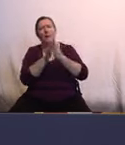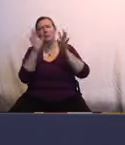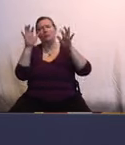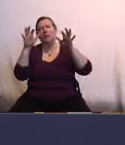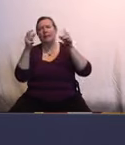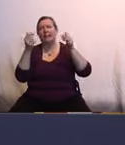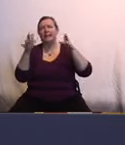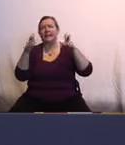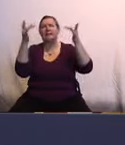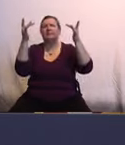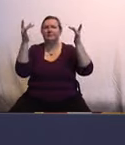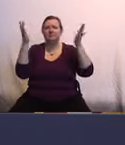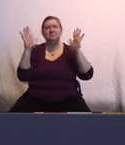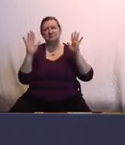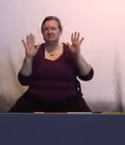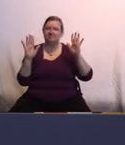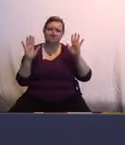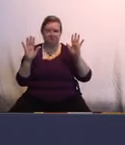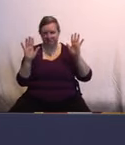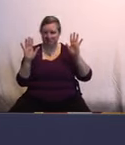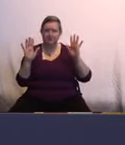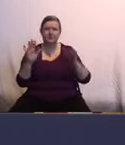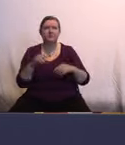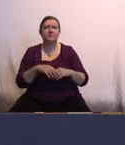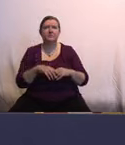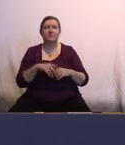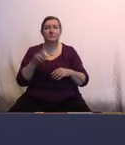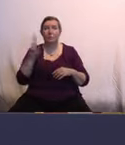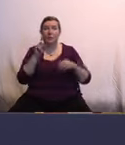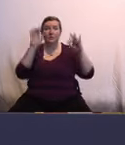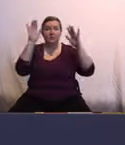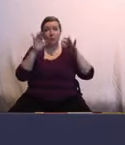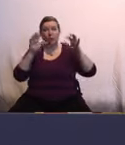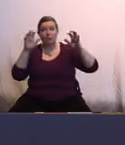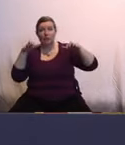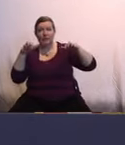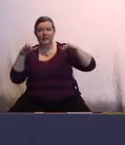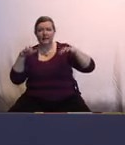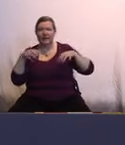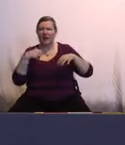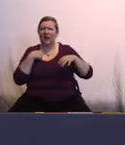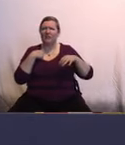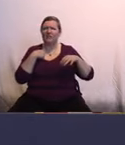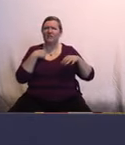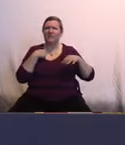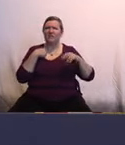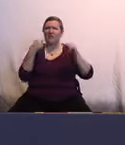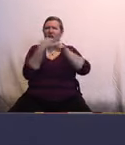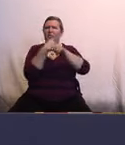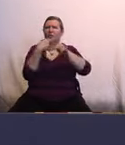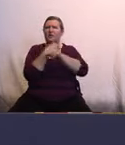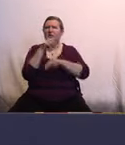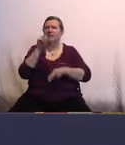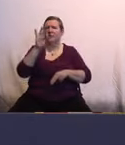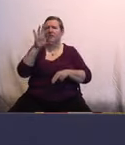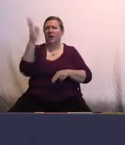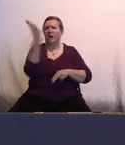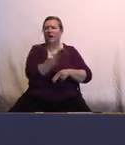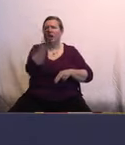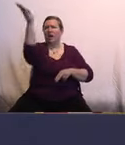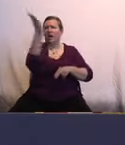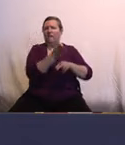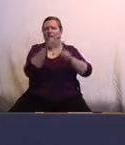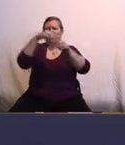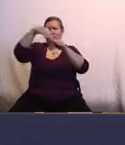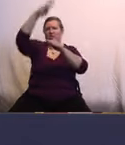we can tell. I think the dividing line is Interstate 195 going straight across the state. Keeping an